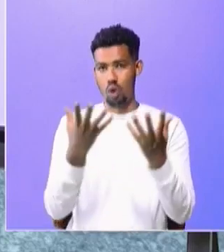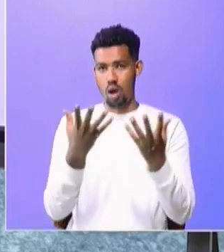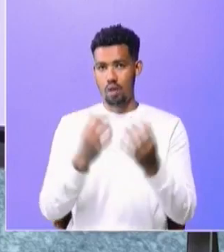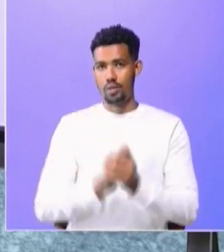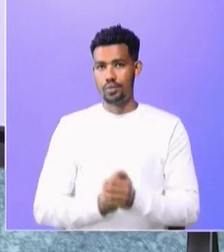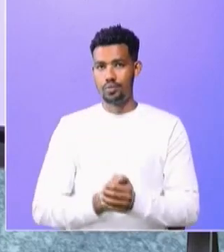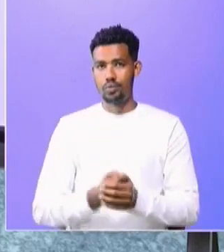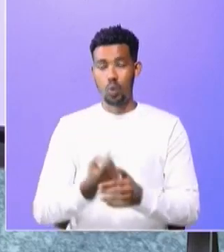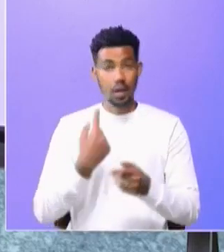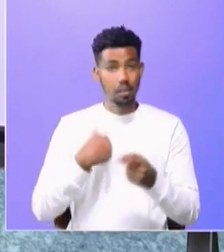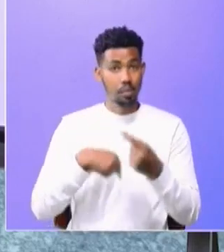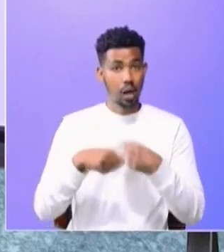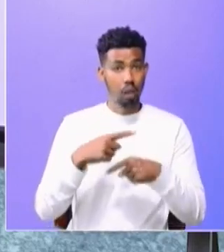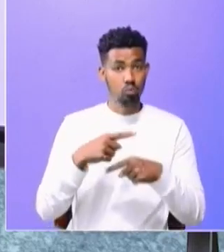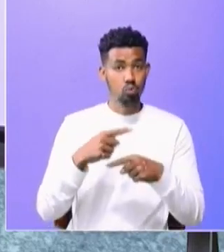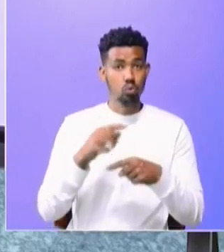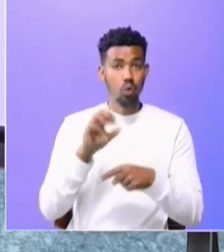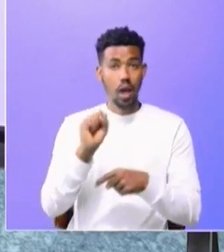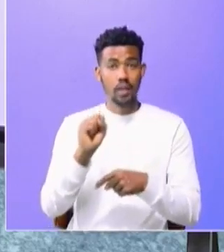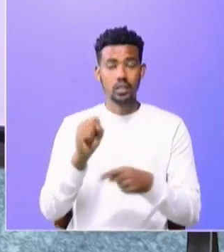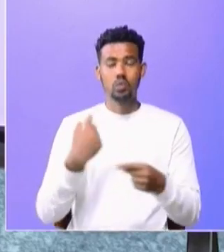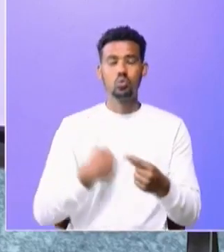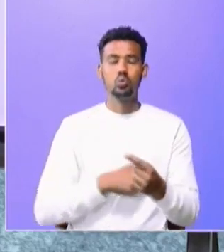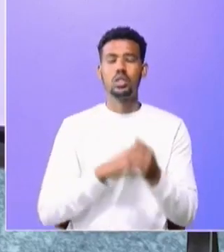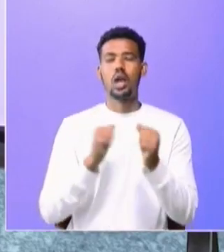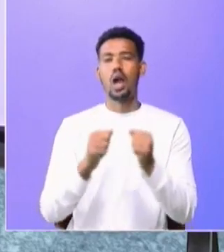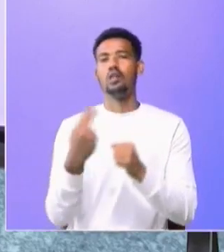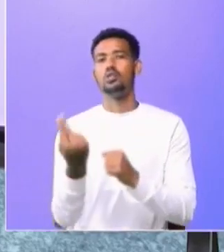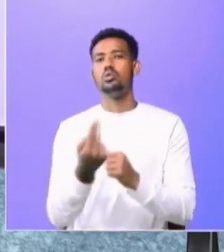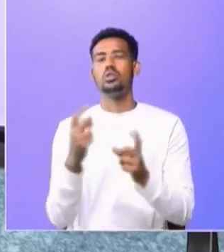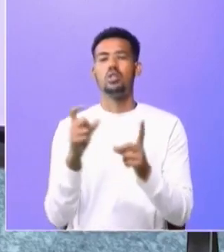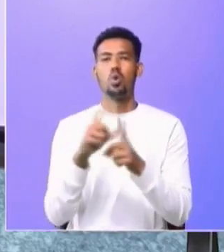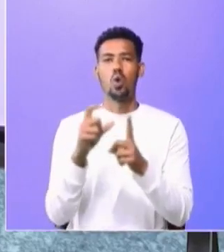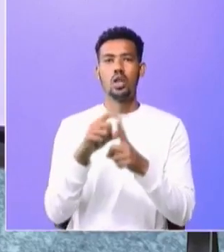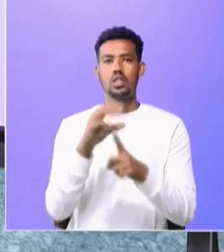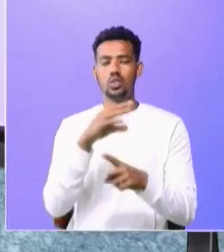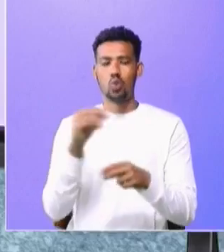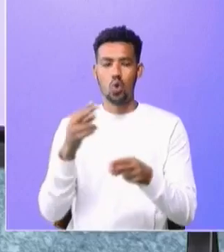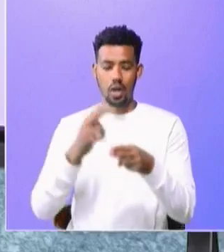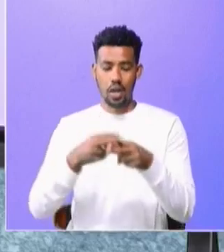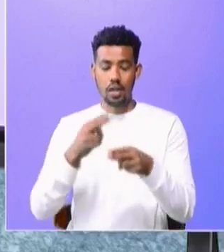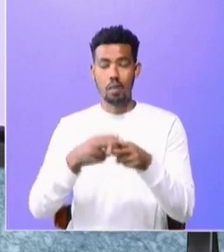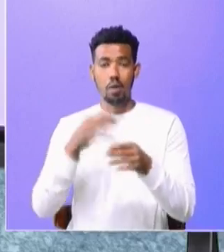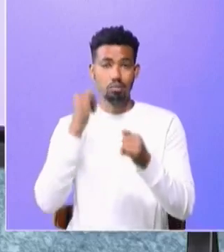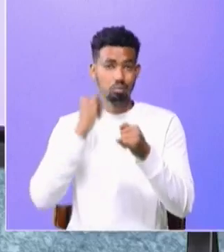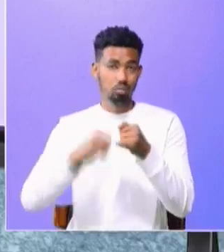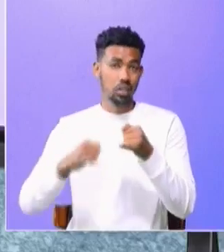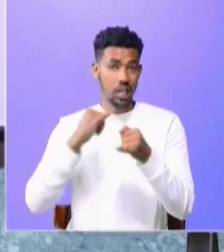come to es, we can use this, the words or the nouns ending with